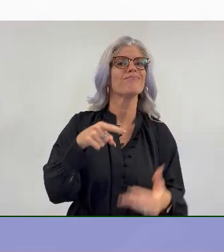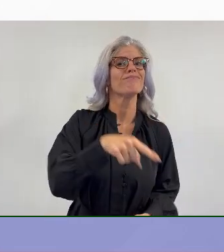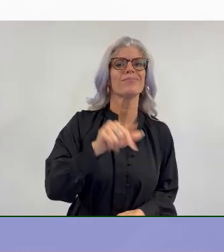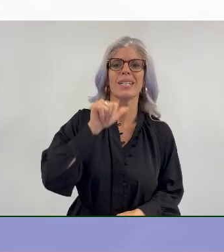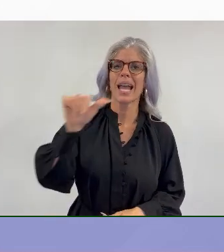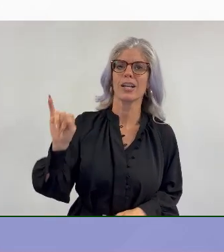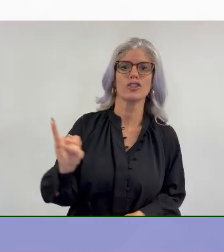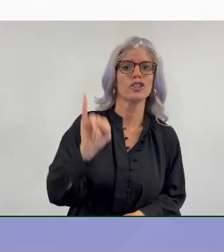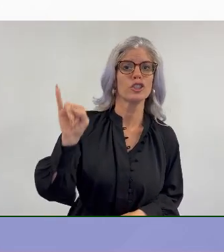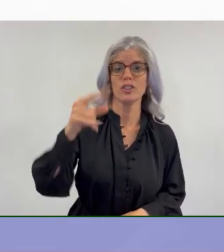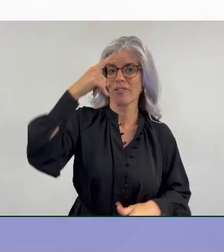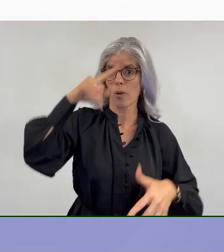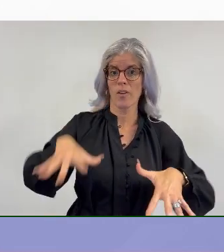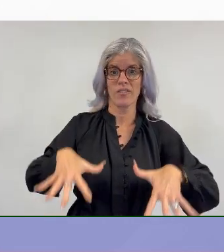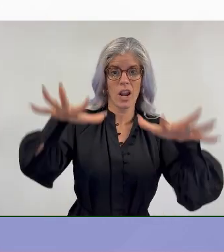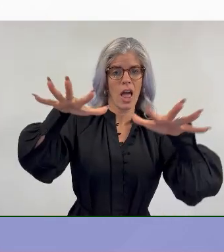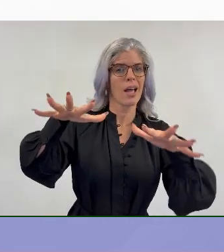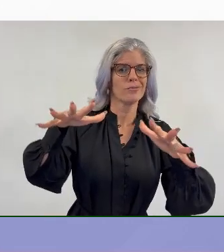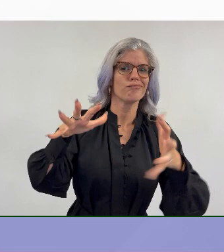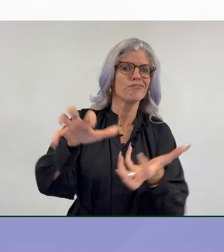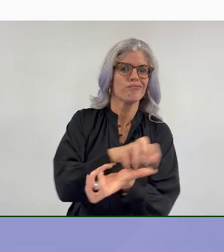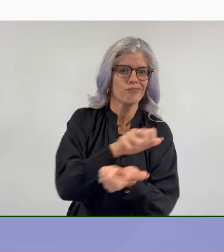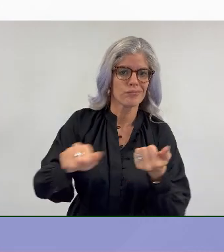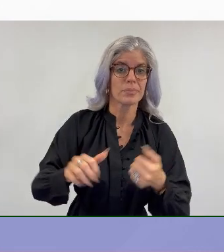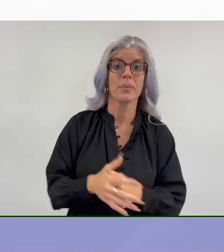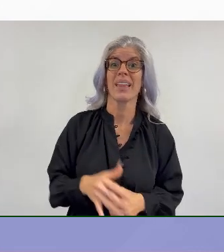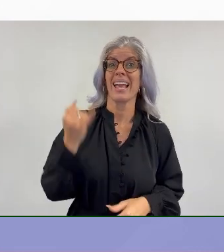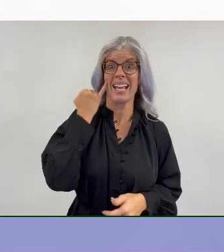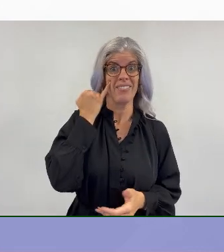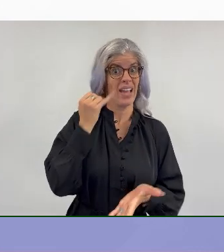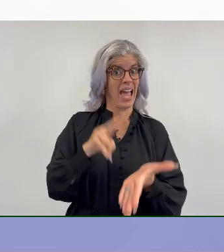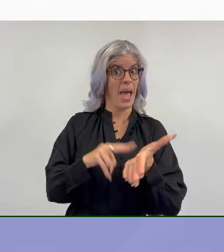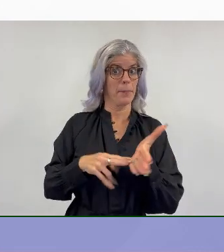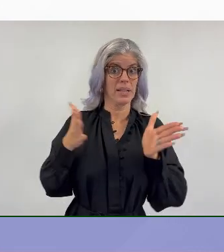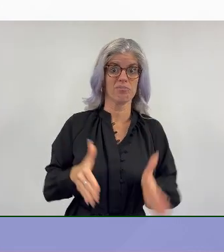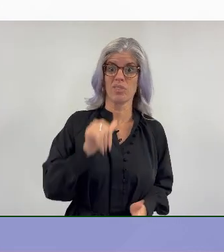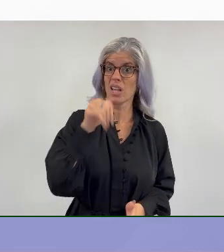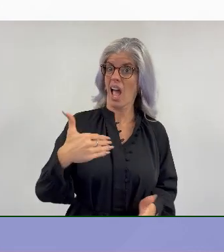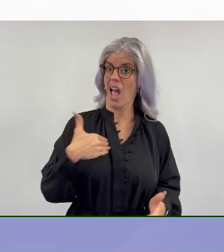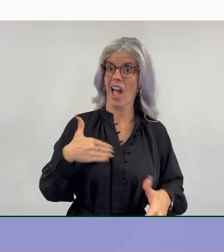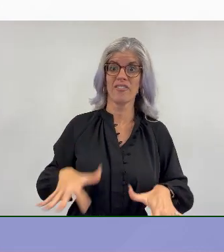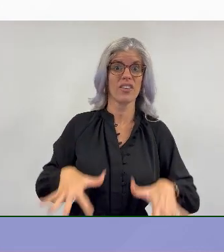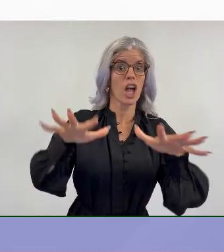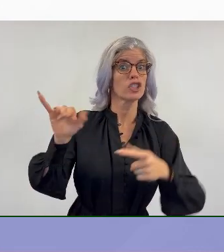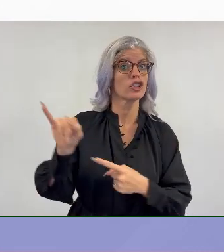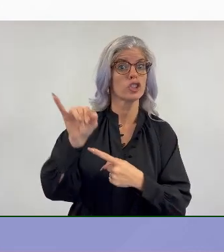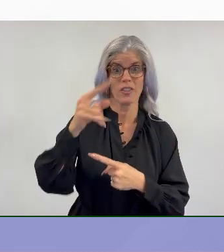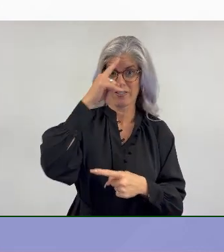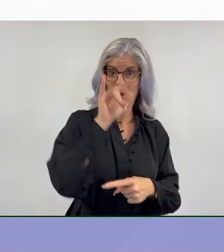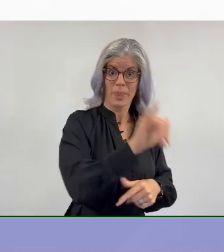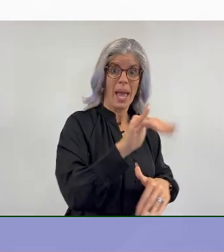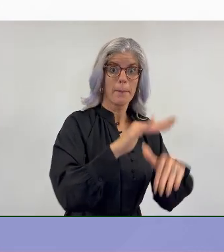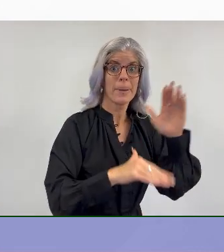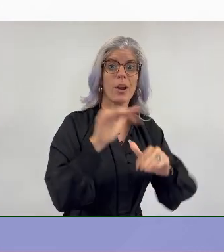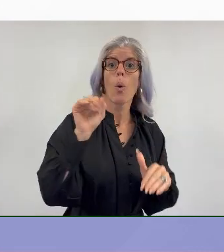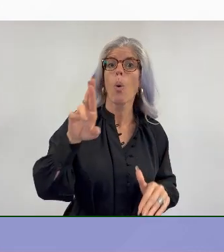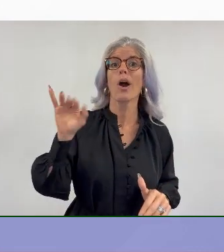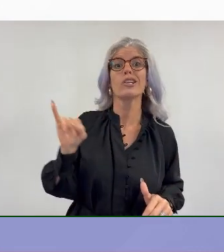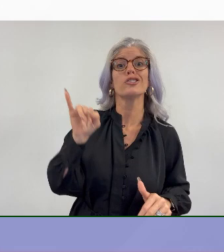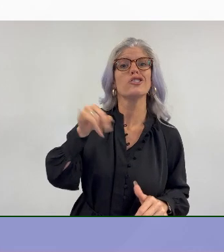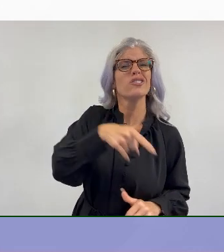NFIP standard flood insurance policy for the building and its contents, or the value of the building and its contents at the time of the incident.